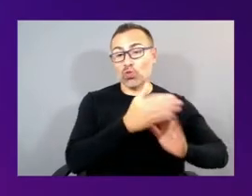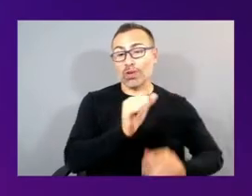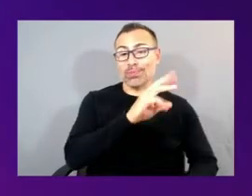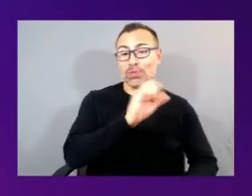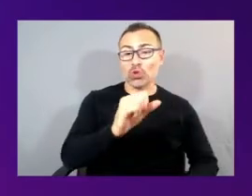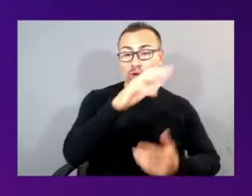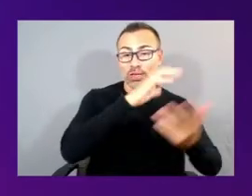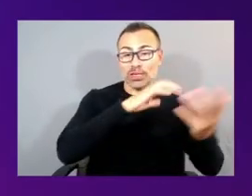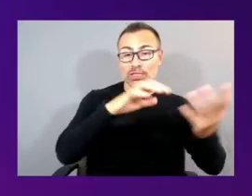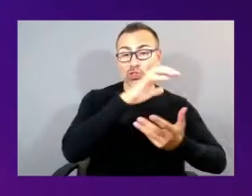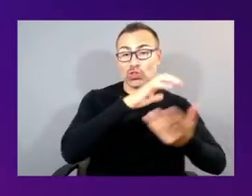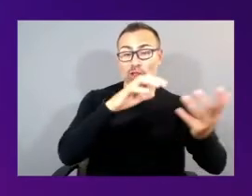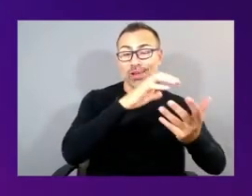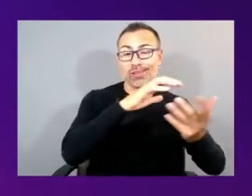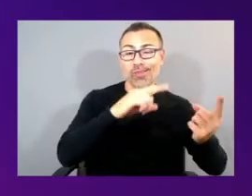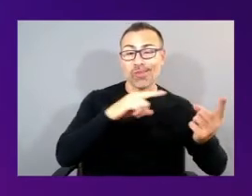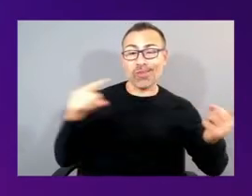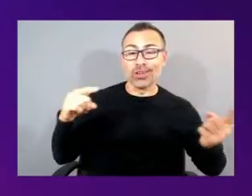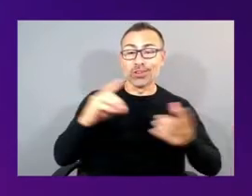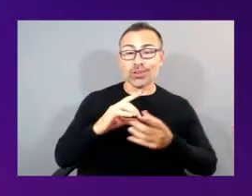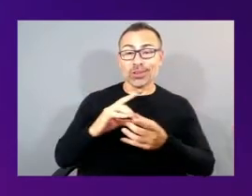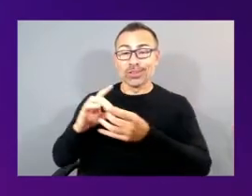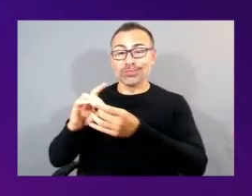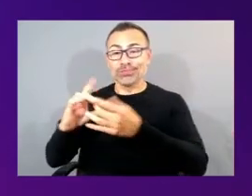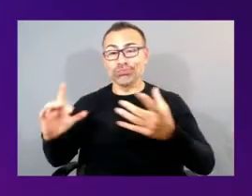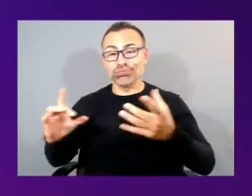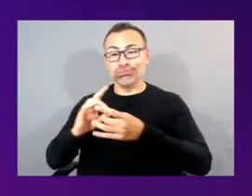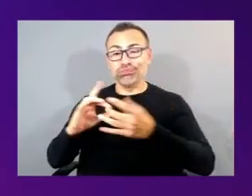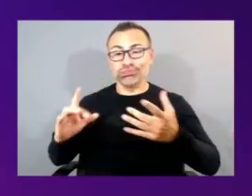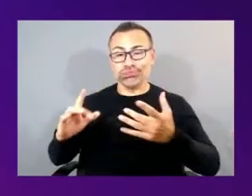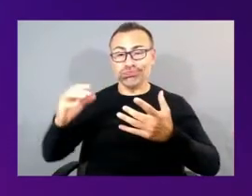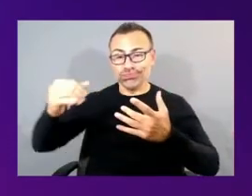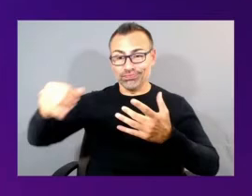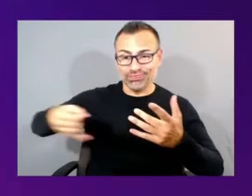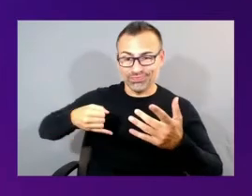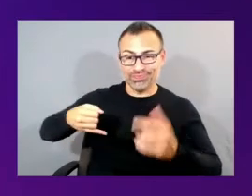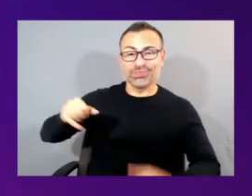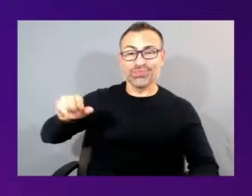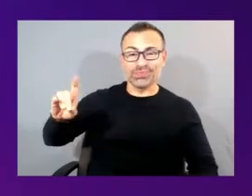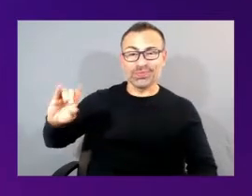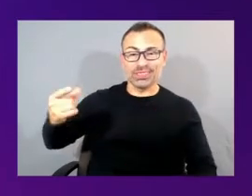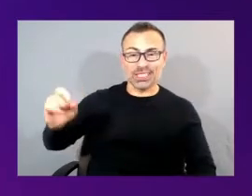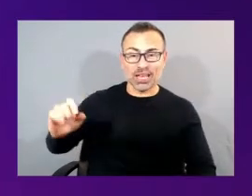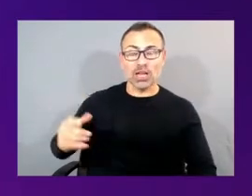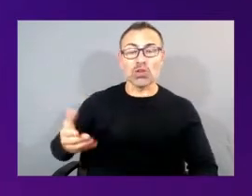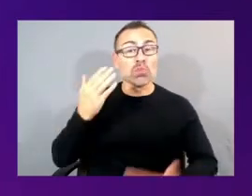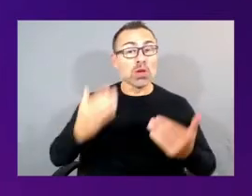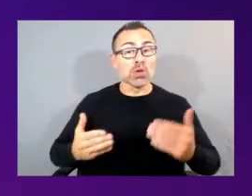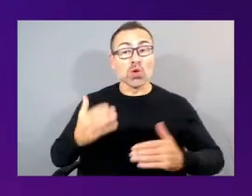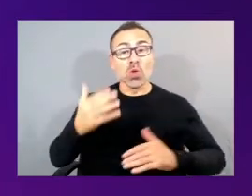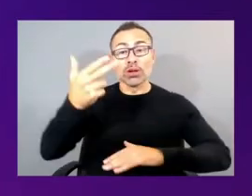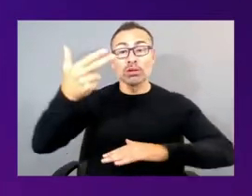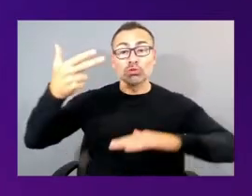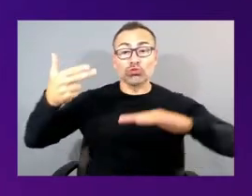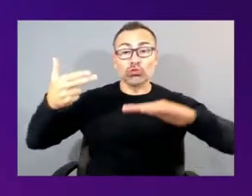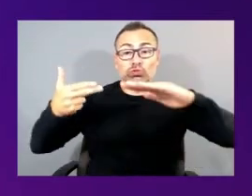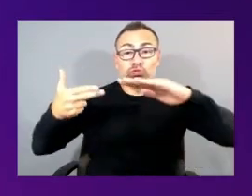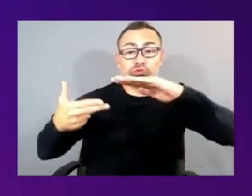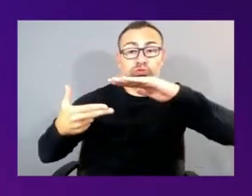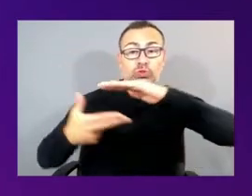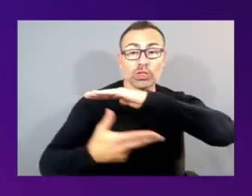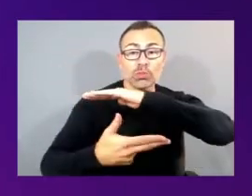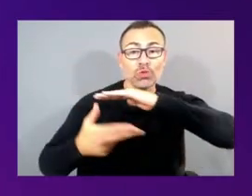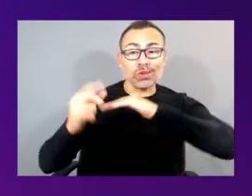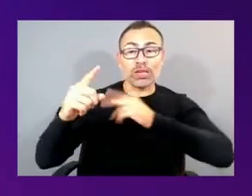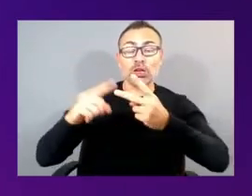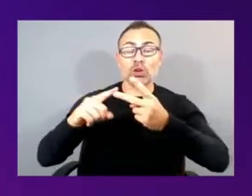and mobile edge, where there is no internet connectivity, either for instance on a submarine or an aircraft or even in a space station. And